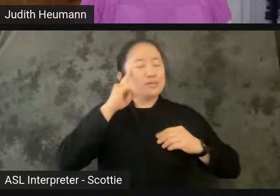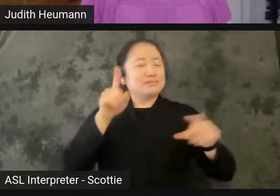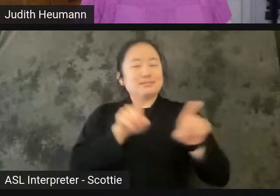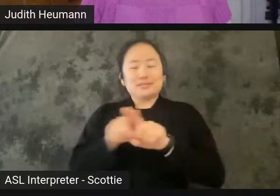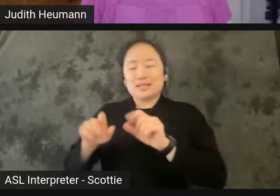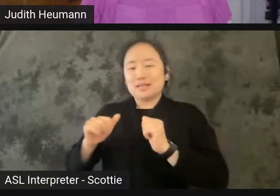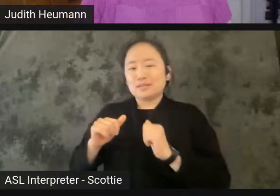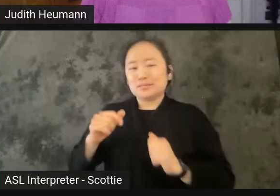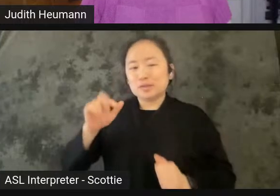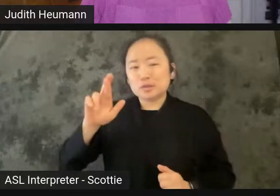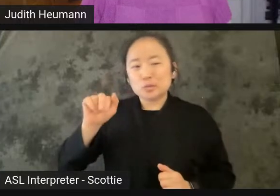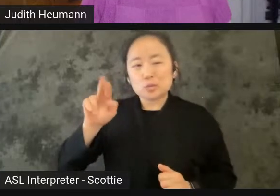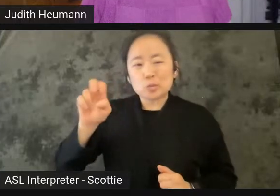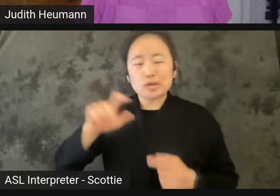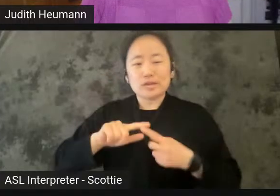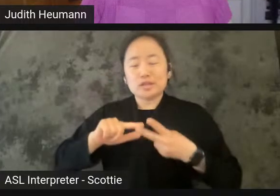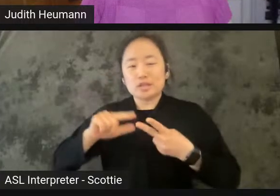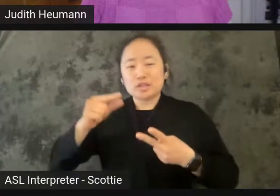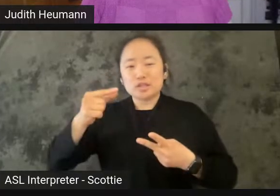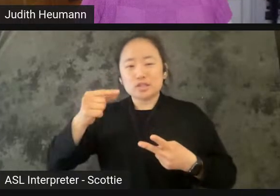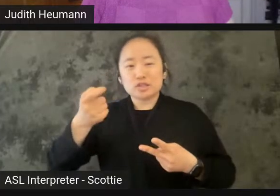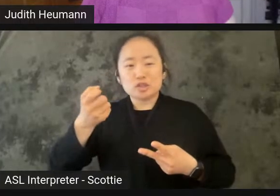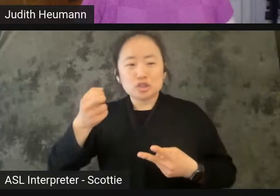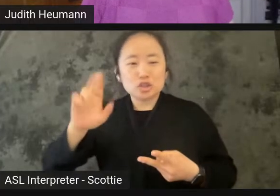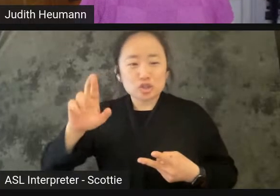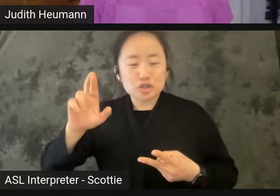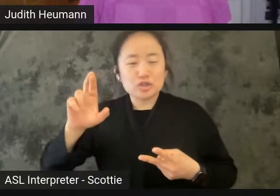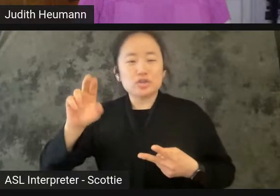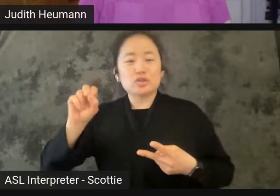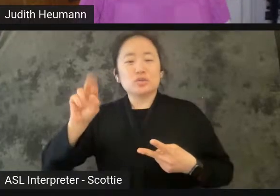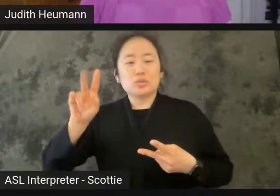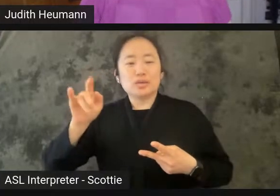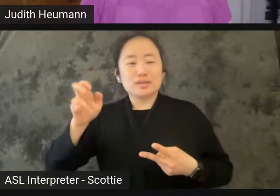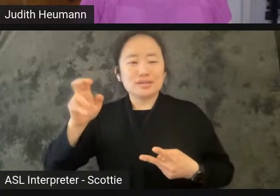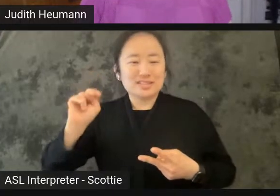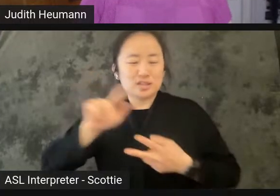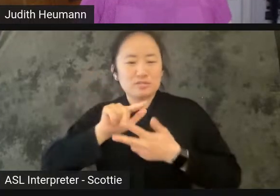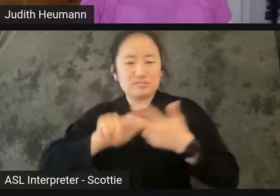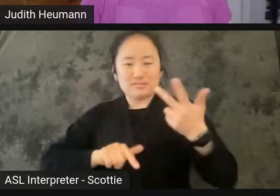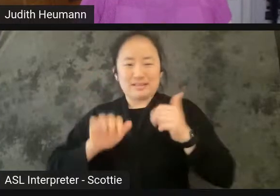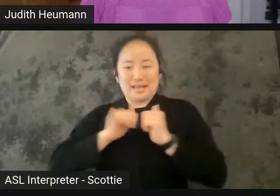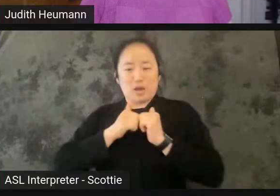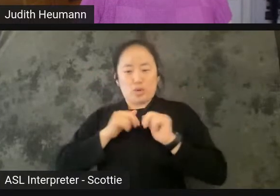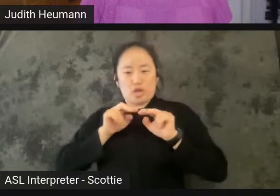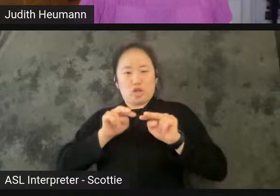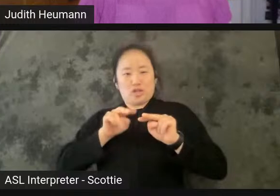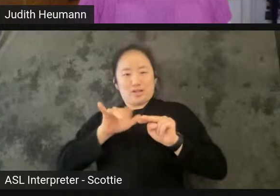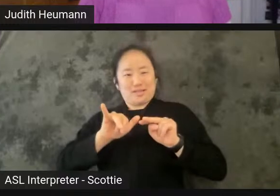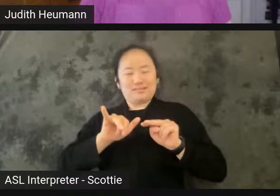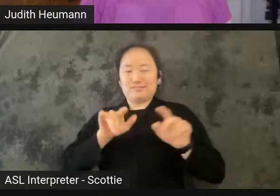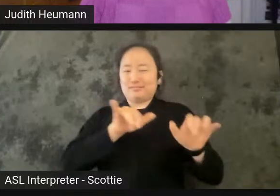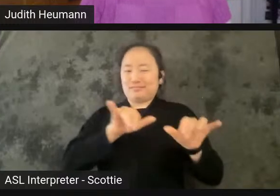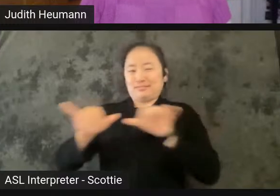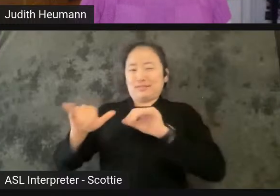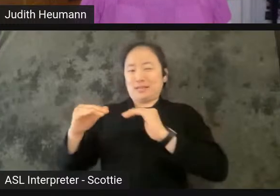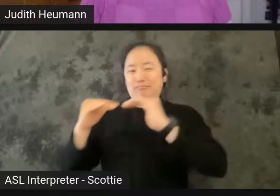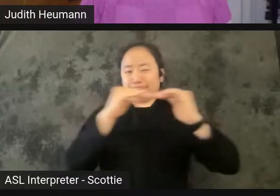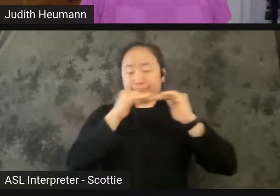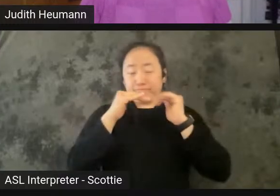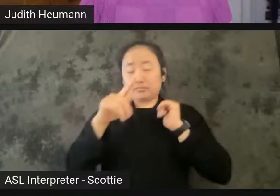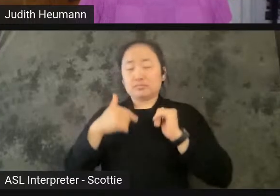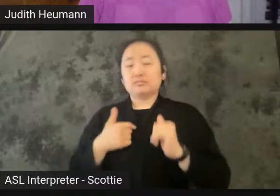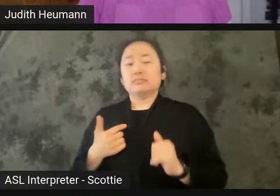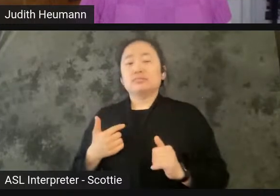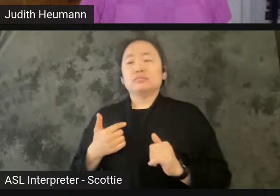It is important that we all recognize that we have things to learn. And I think you started out, Bill, I think you used the word